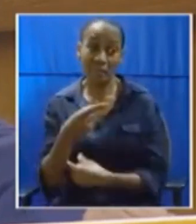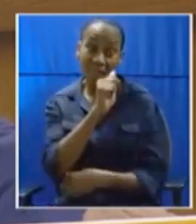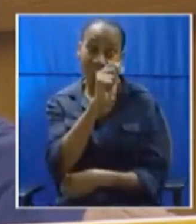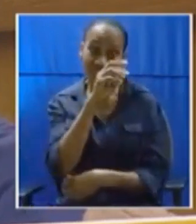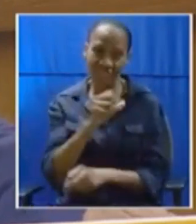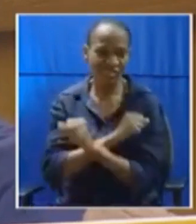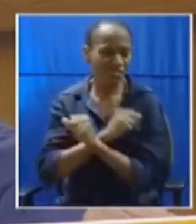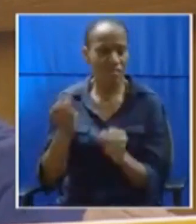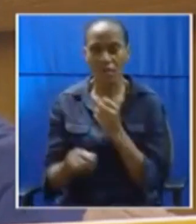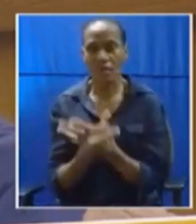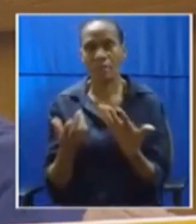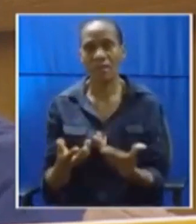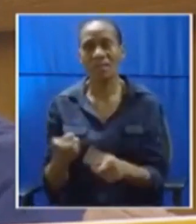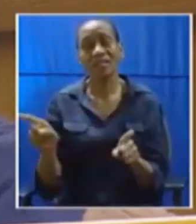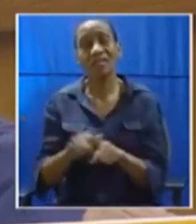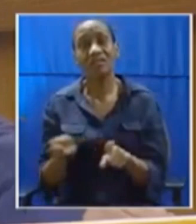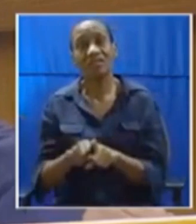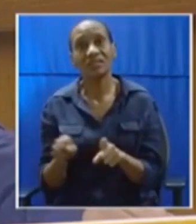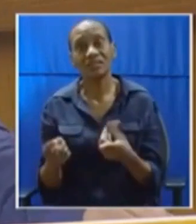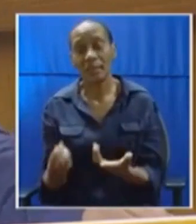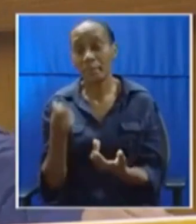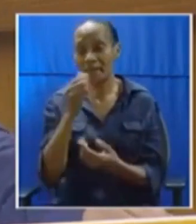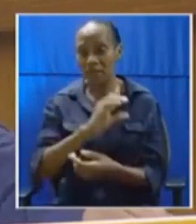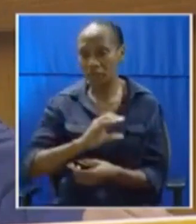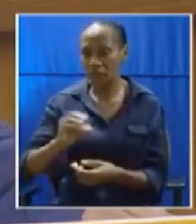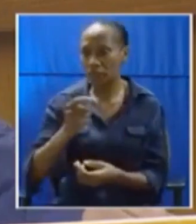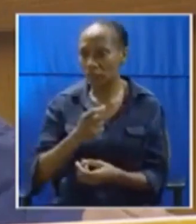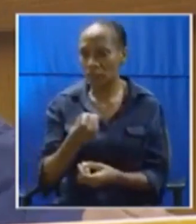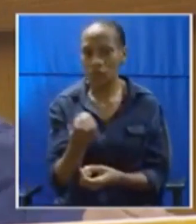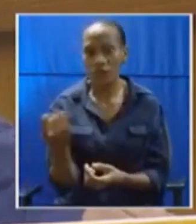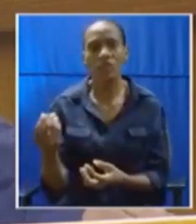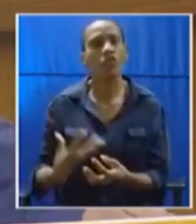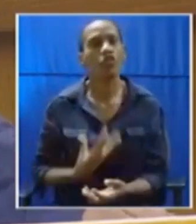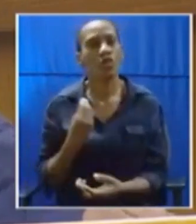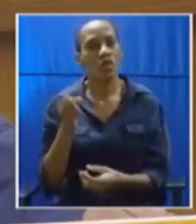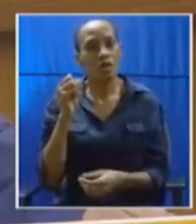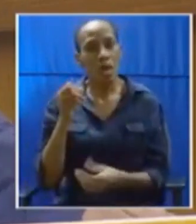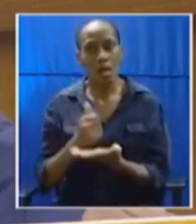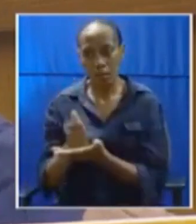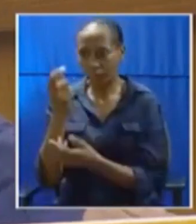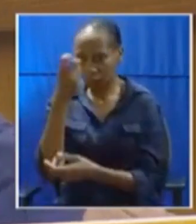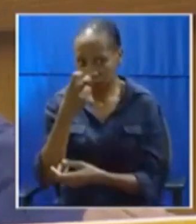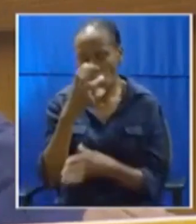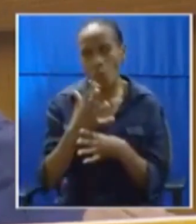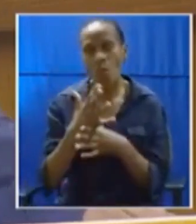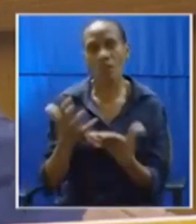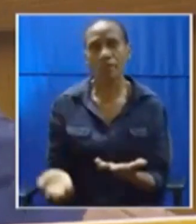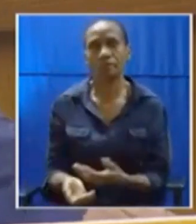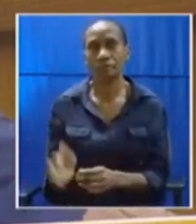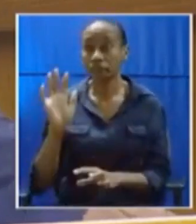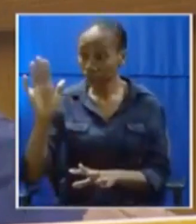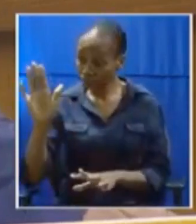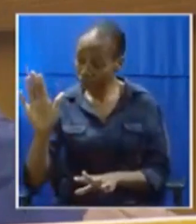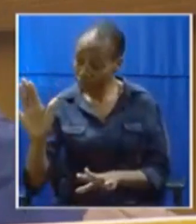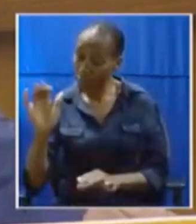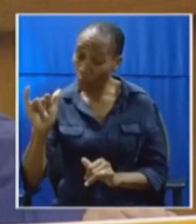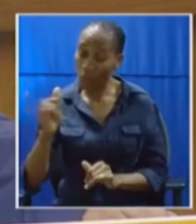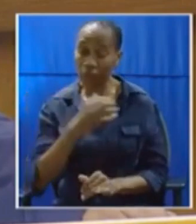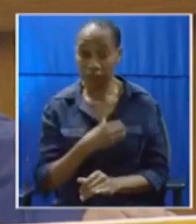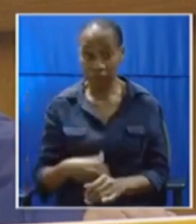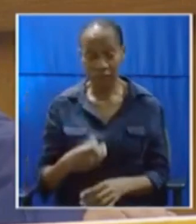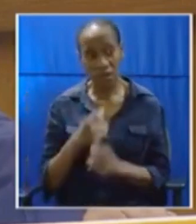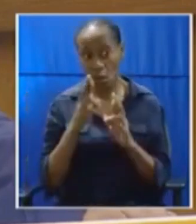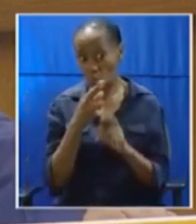municipalities, including cash for jobs and corruption in allocating jobs. Listen to this one, Mr. President, and I hope you are